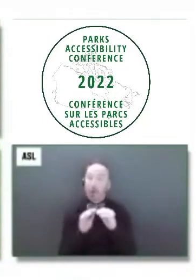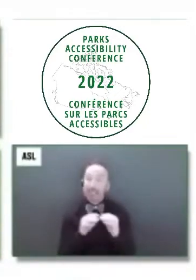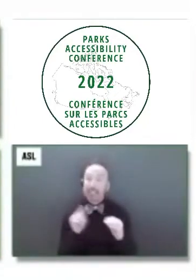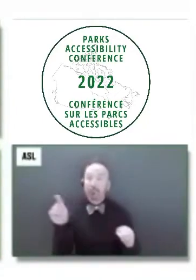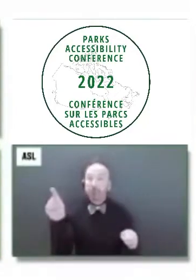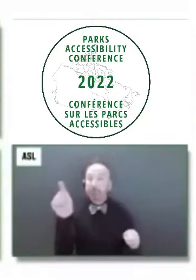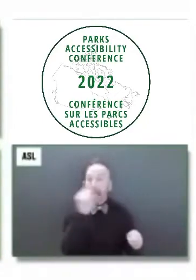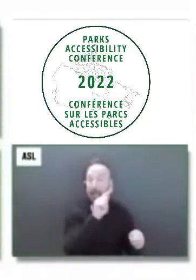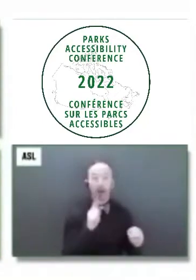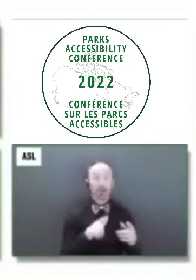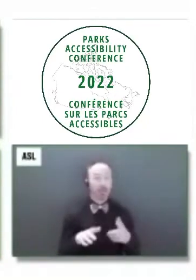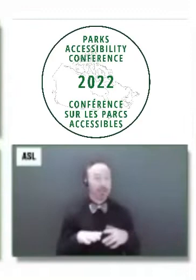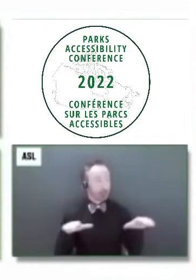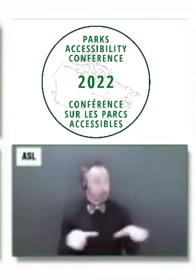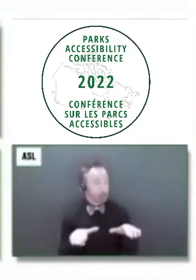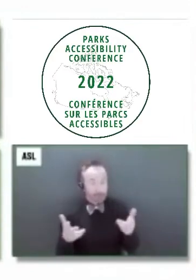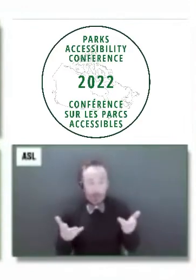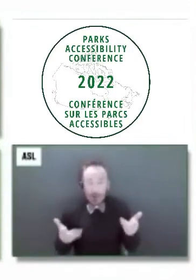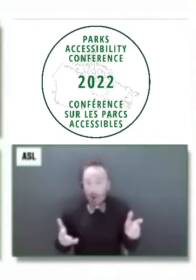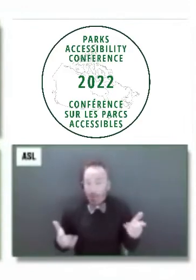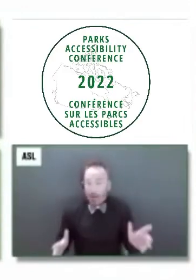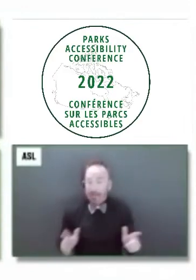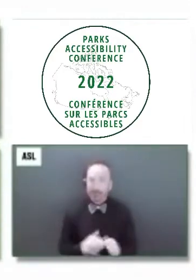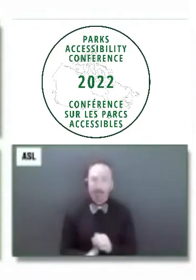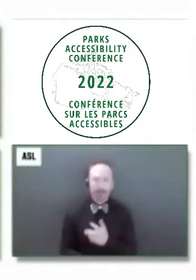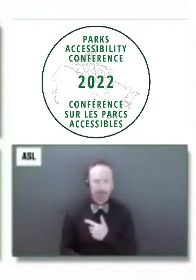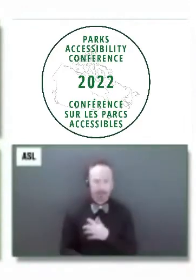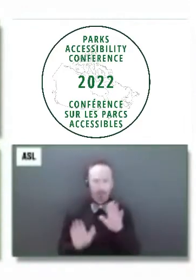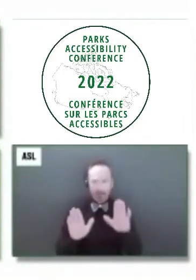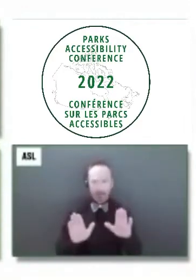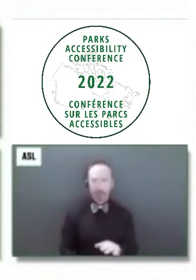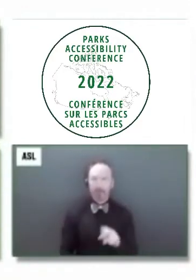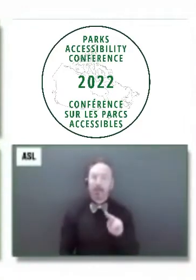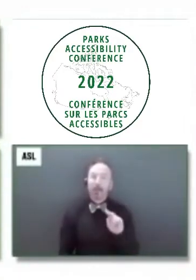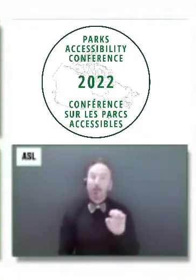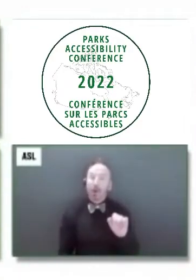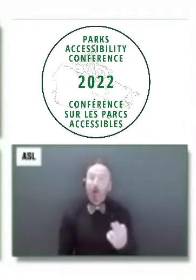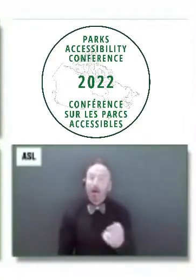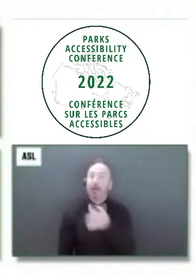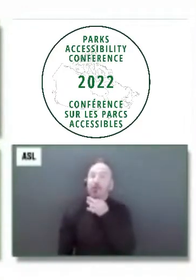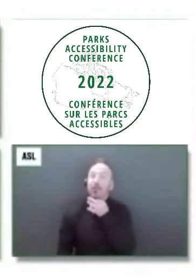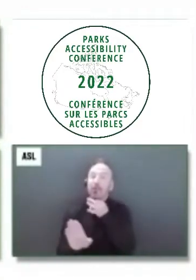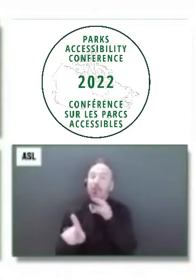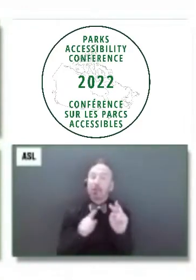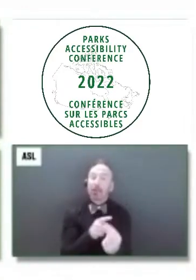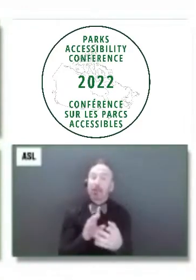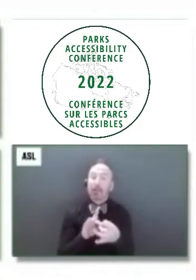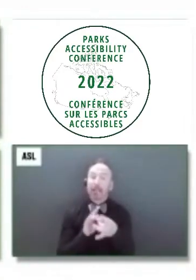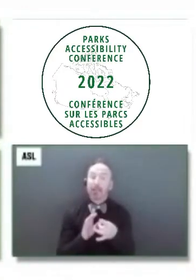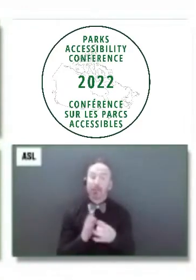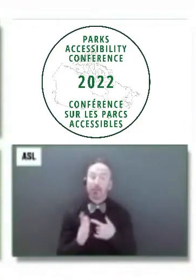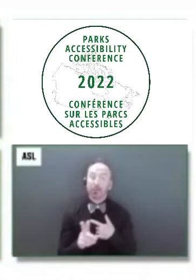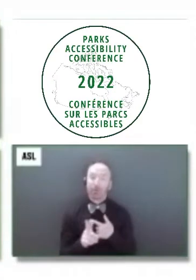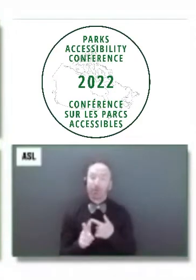doing. Noah, do you have any thoughts on some of the like adaptive equipment that's available in the